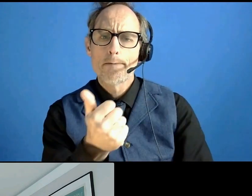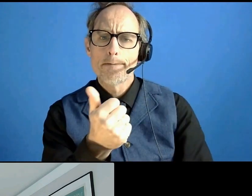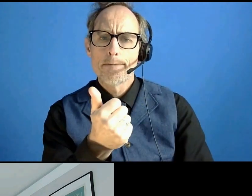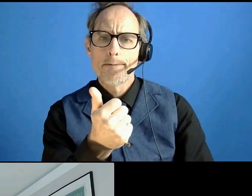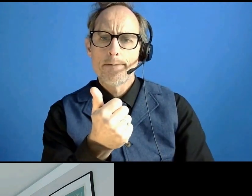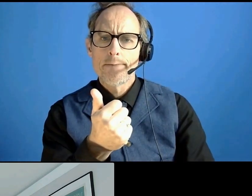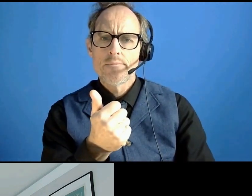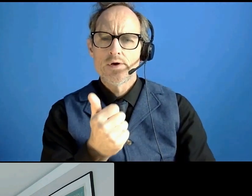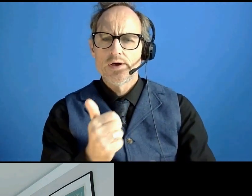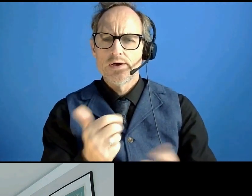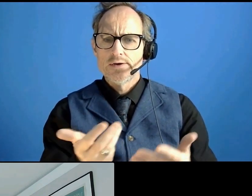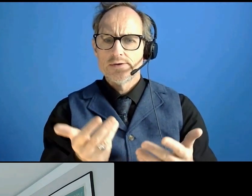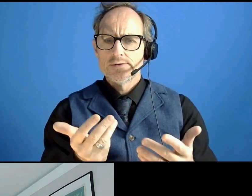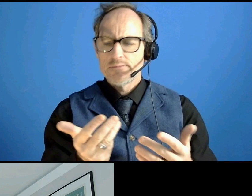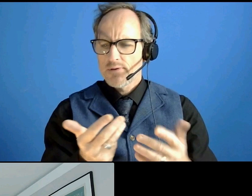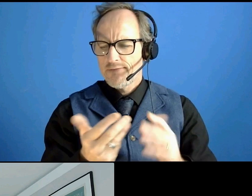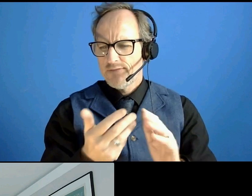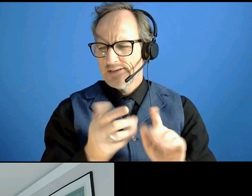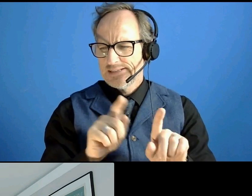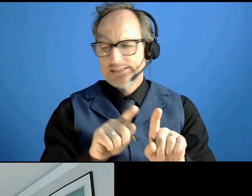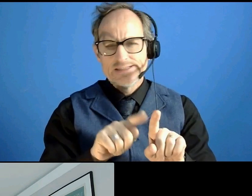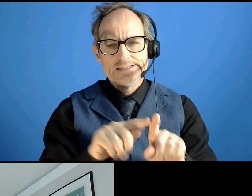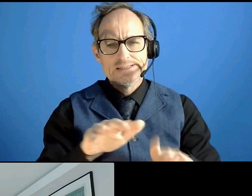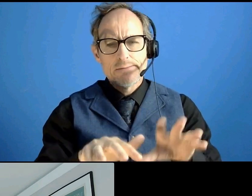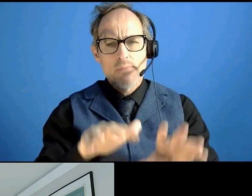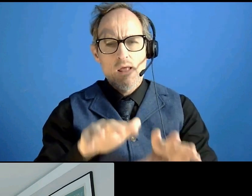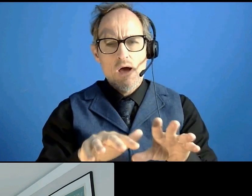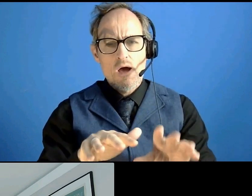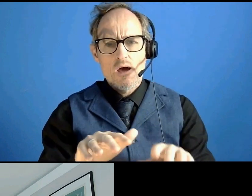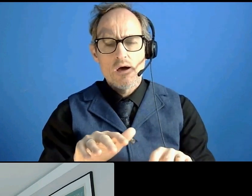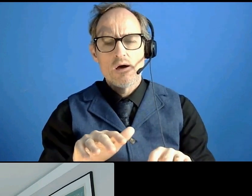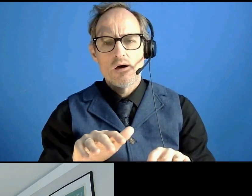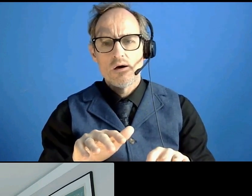was said in one of the, oops, I've just set off one of my,